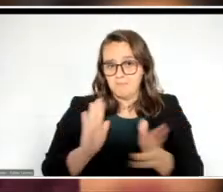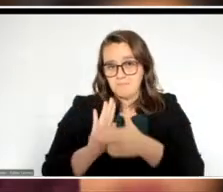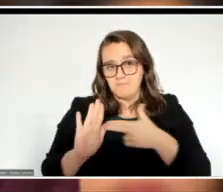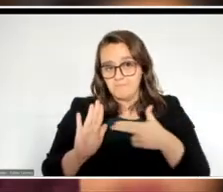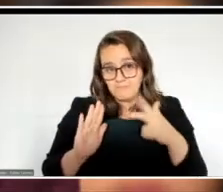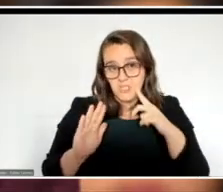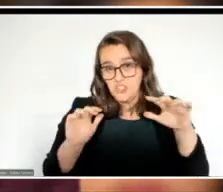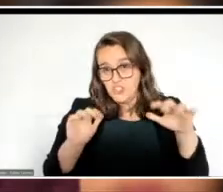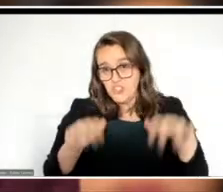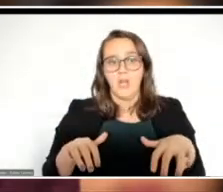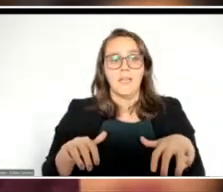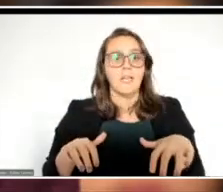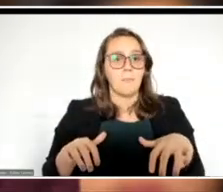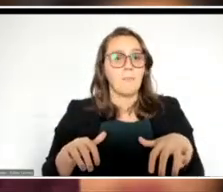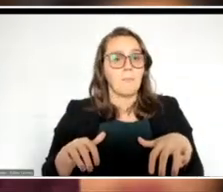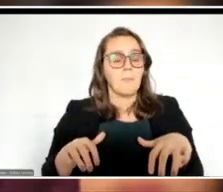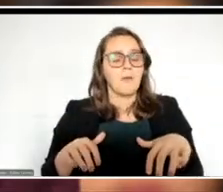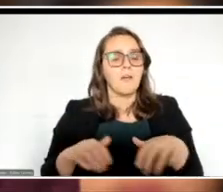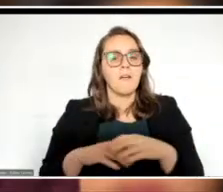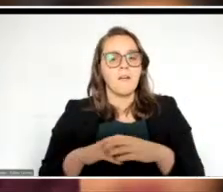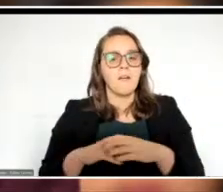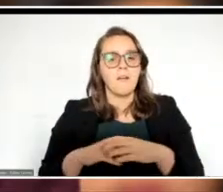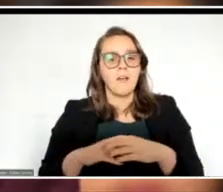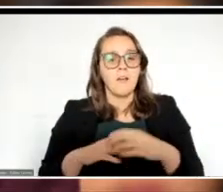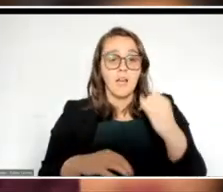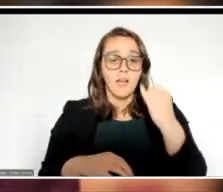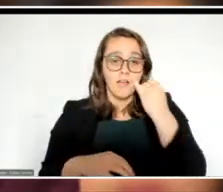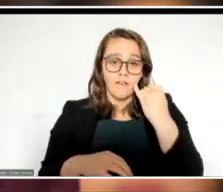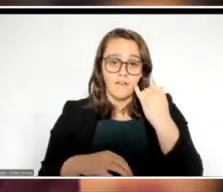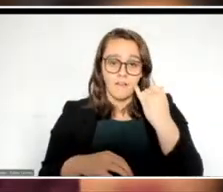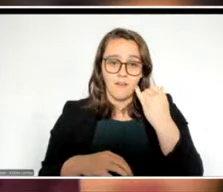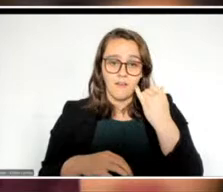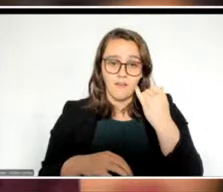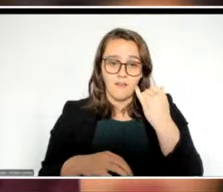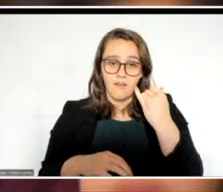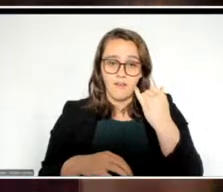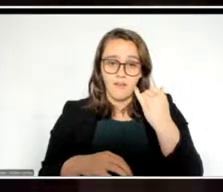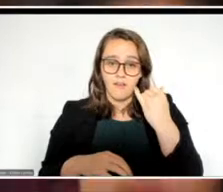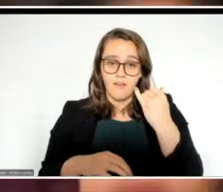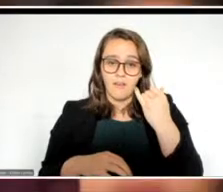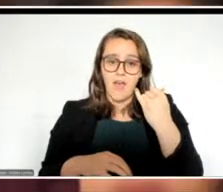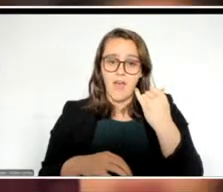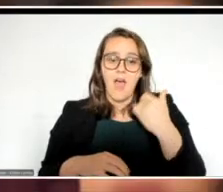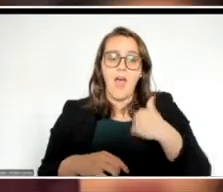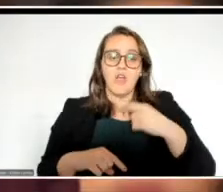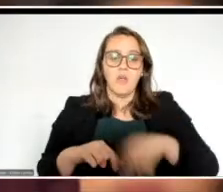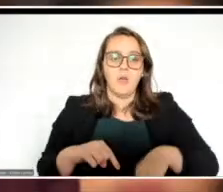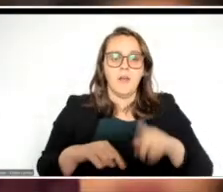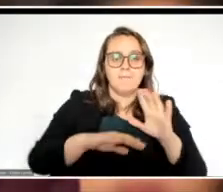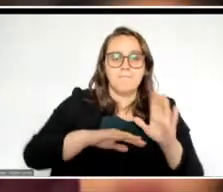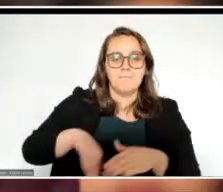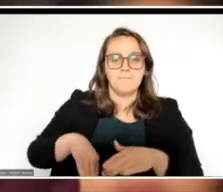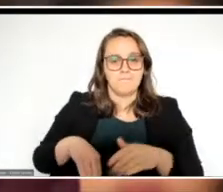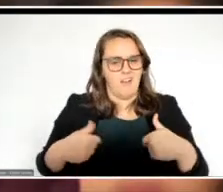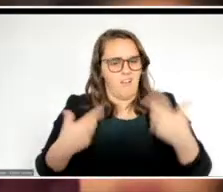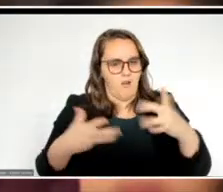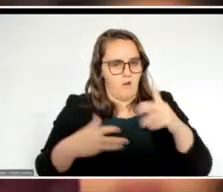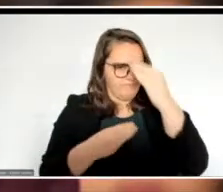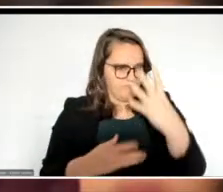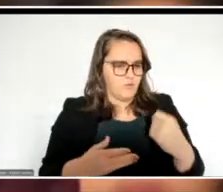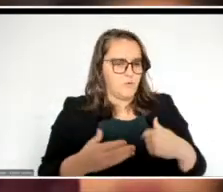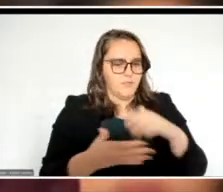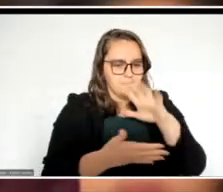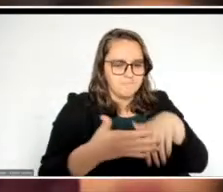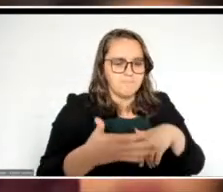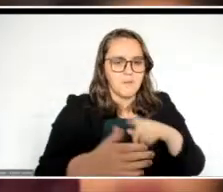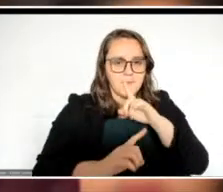that, as I mentioned in my statement, that I could not put aside. And at a particular point, the events were such